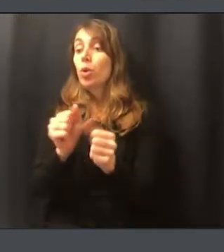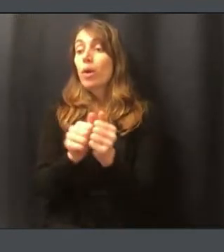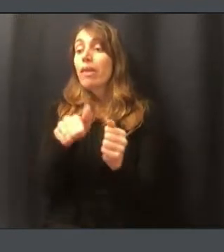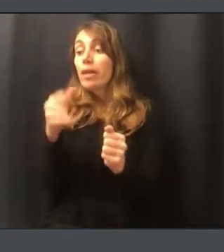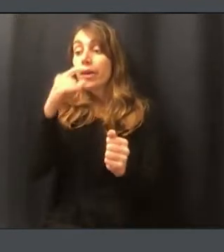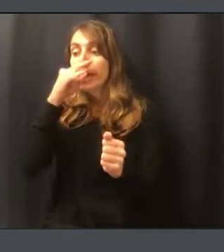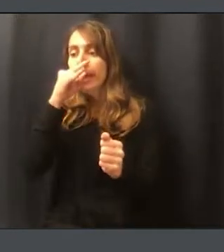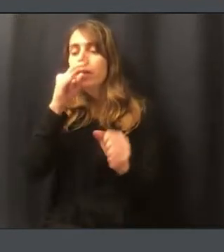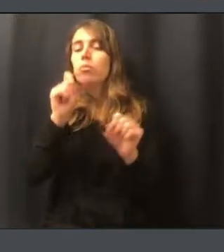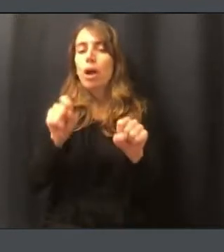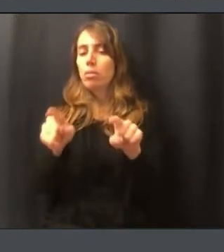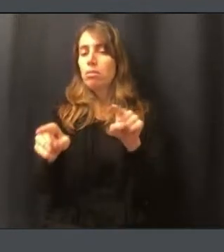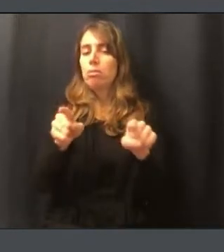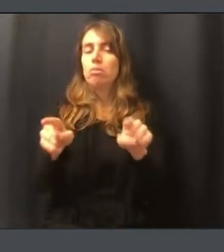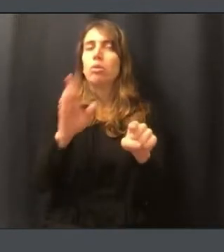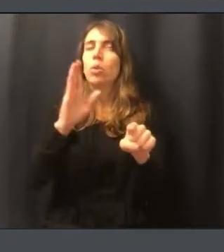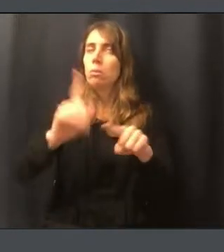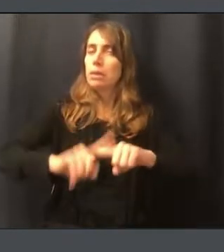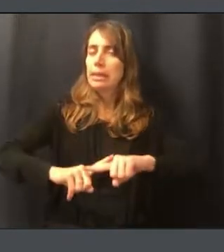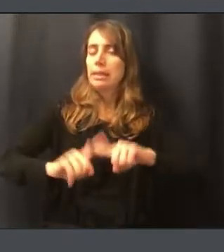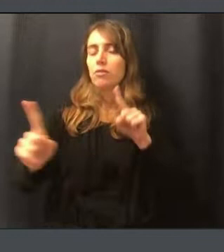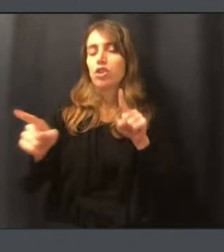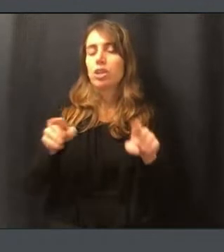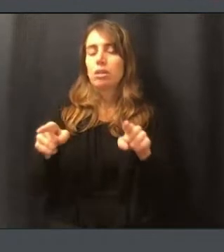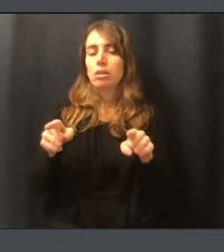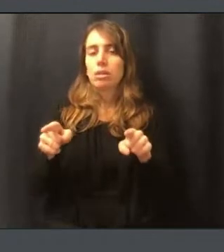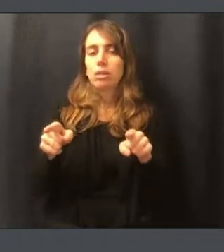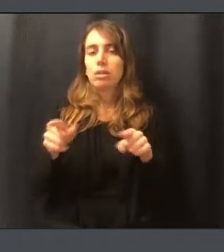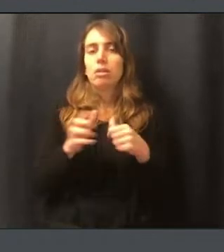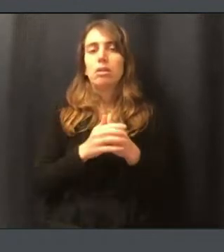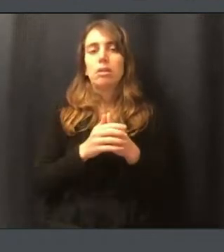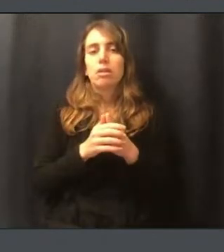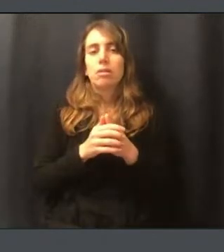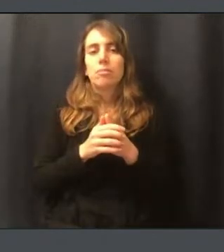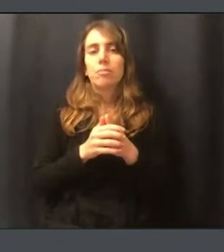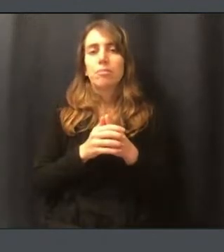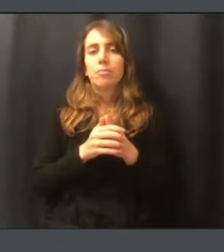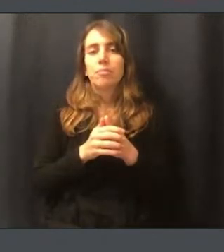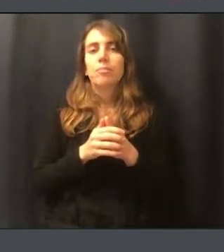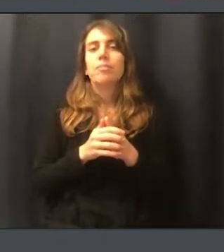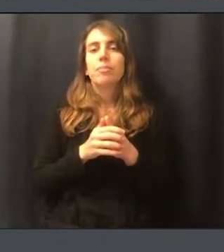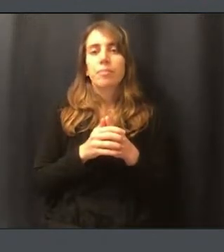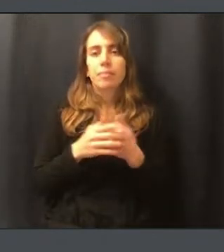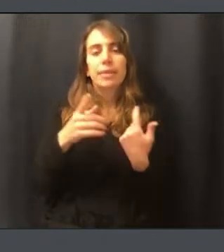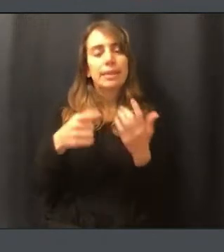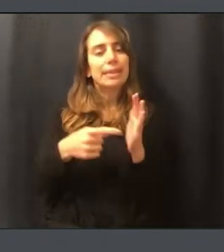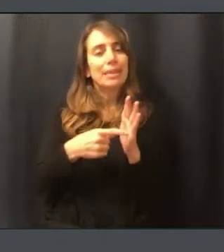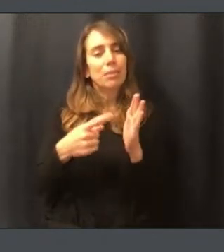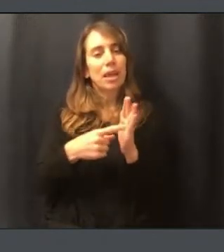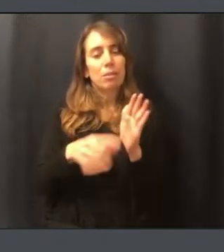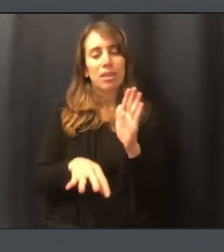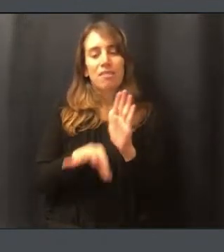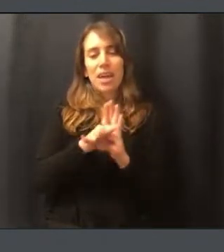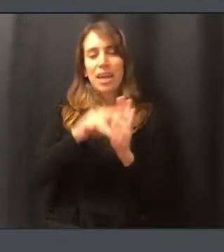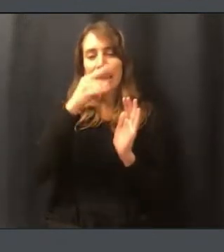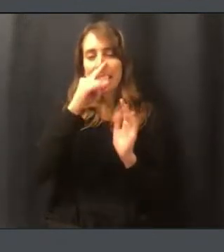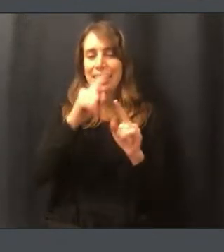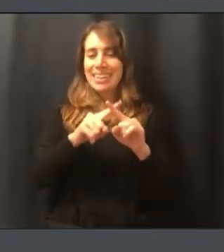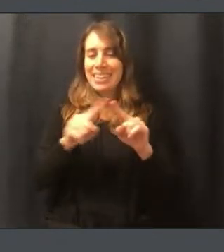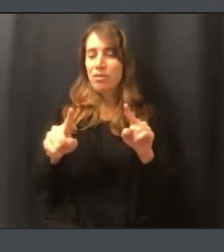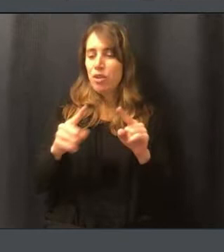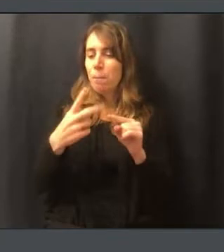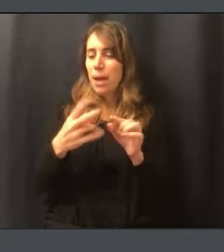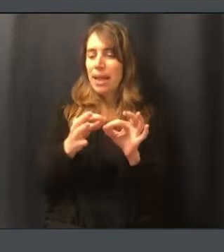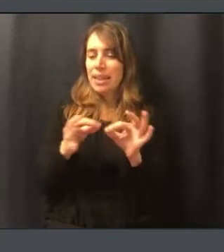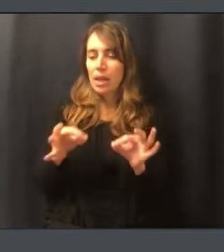be really quite different. And just think about this bilingual continuum. You're going to find kids who have different bilingual profiles, and